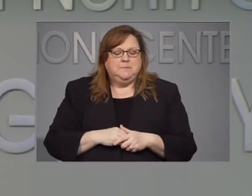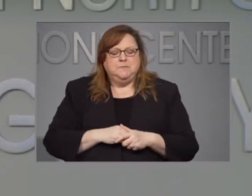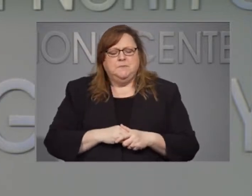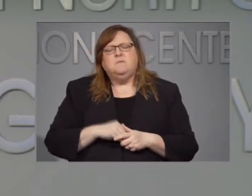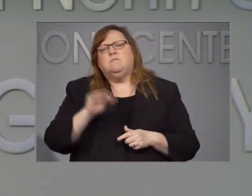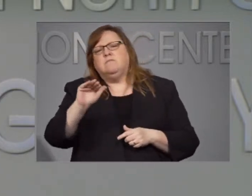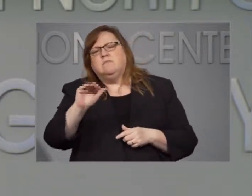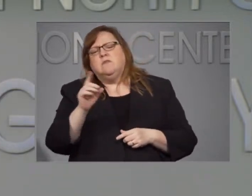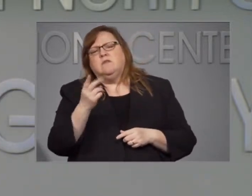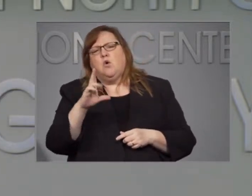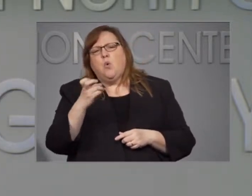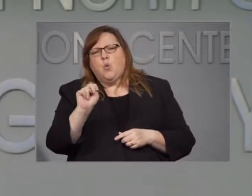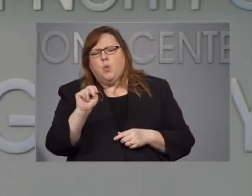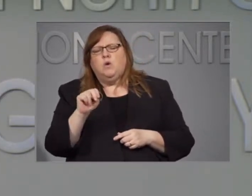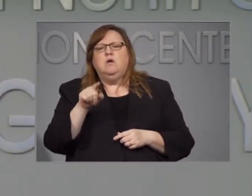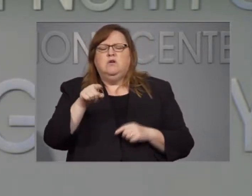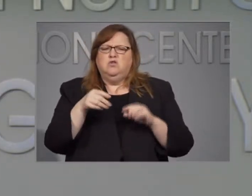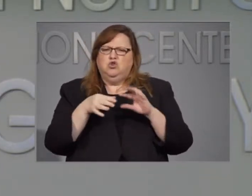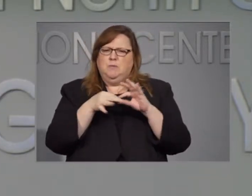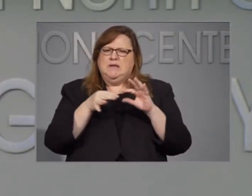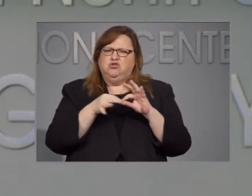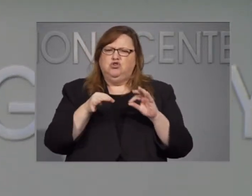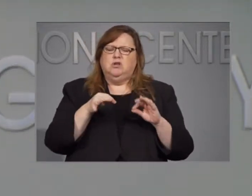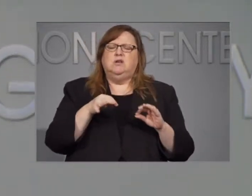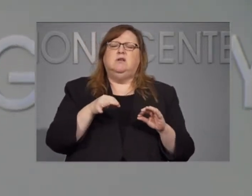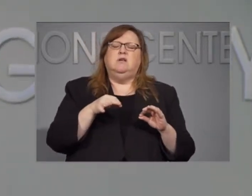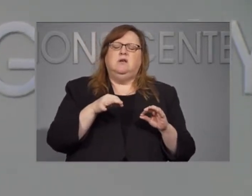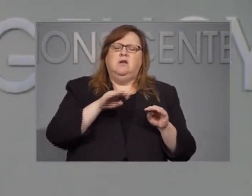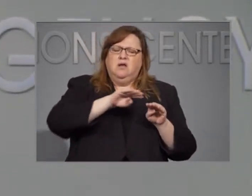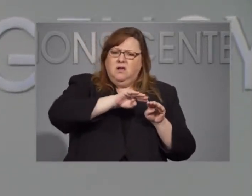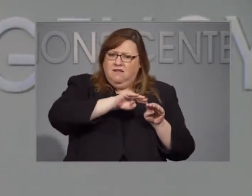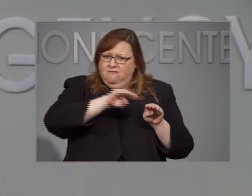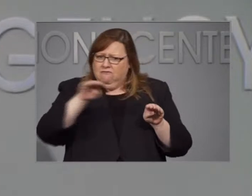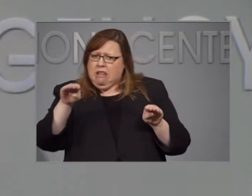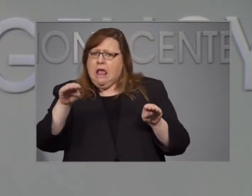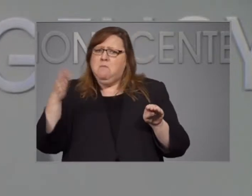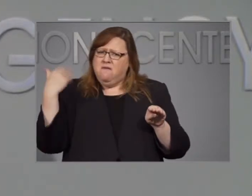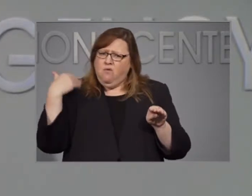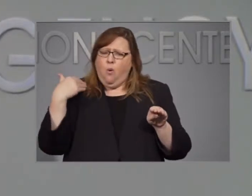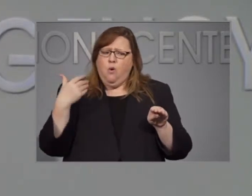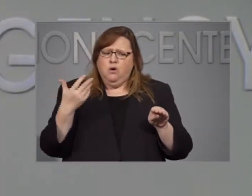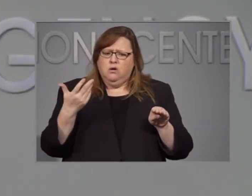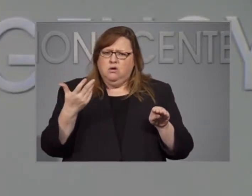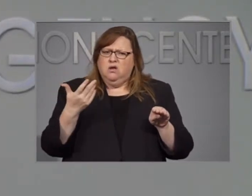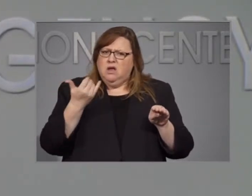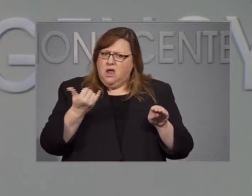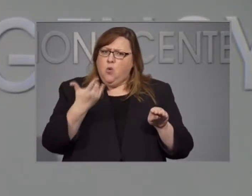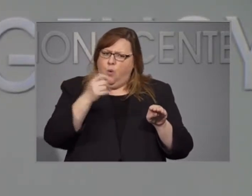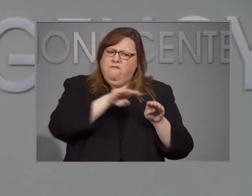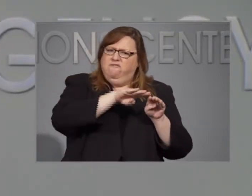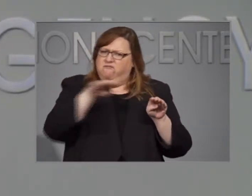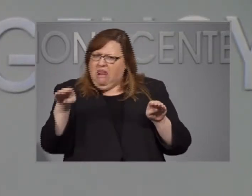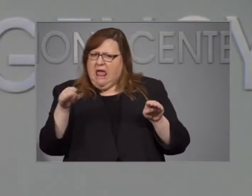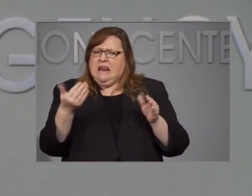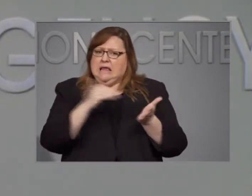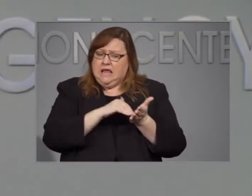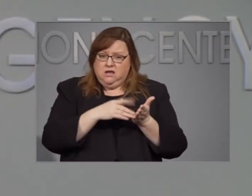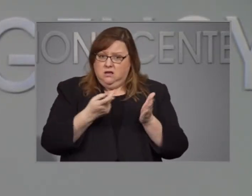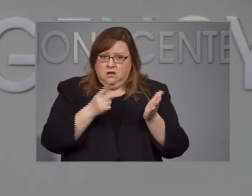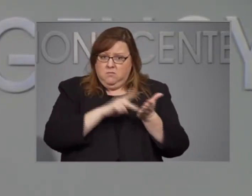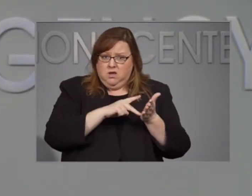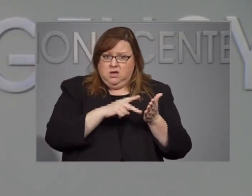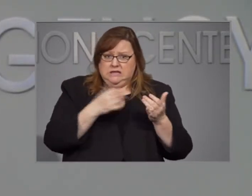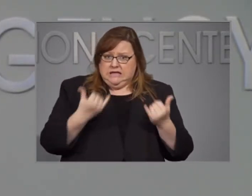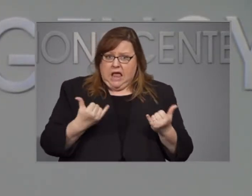Cohen, just to follow up, that's the second time you've now mentioned we have flattened the curve, we can do it again. Does that mean the curve is not flat right now and we